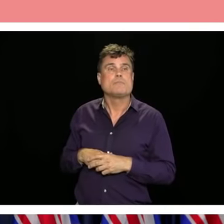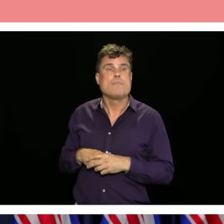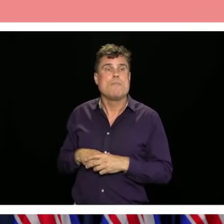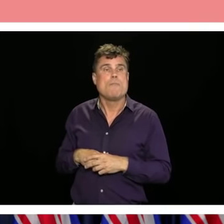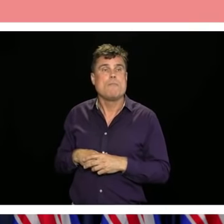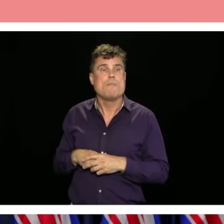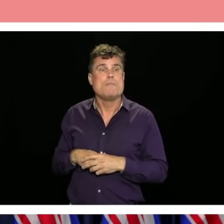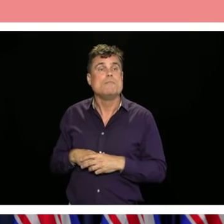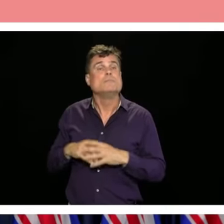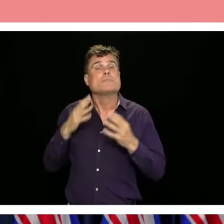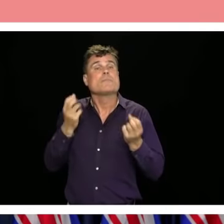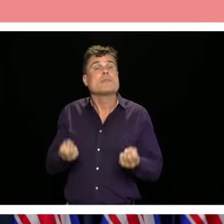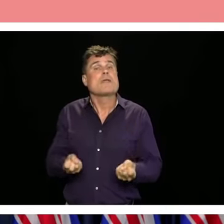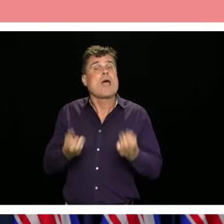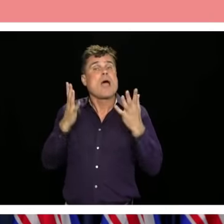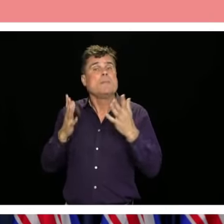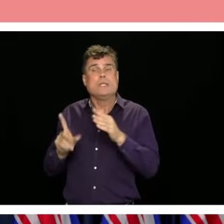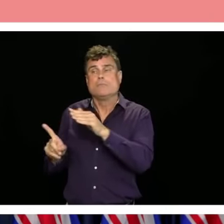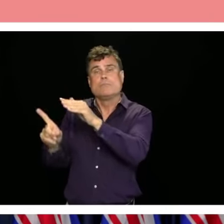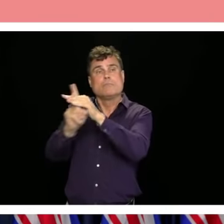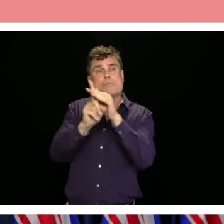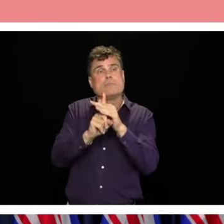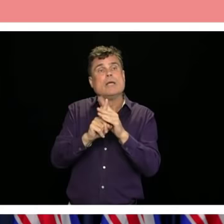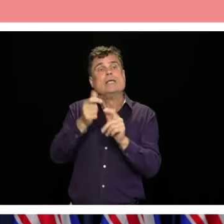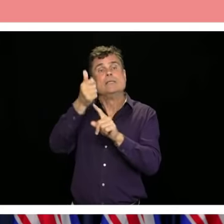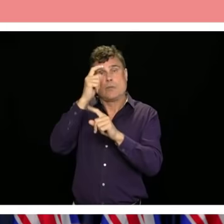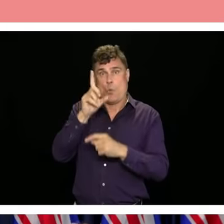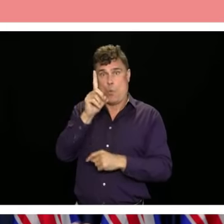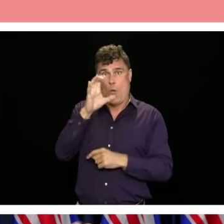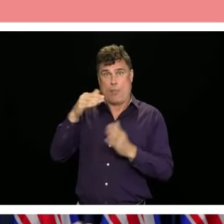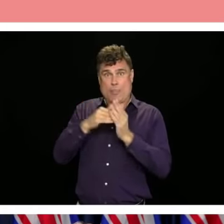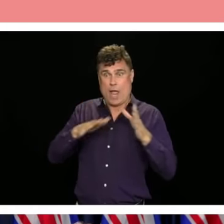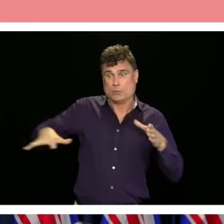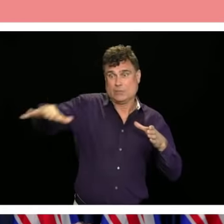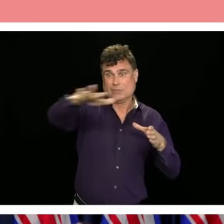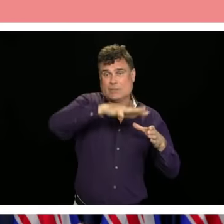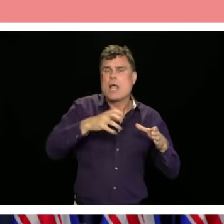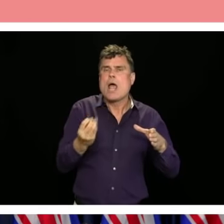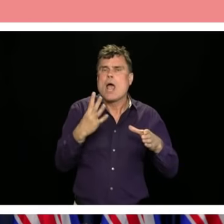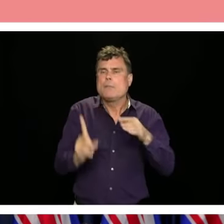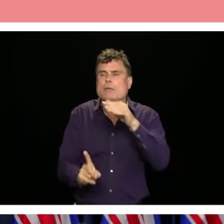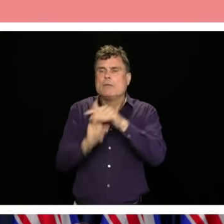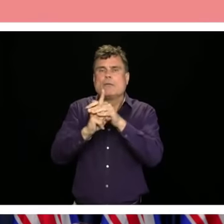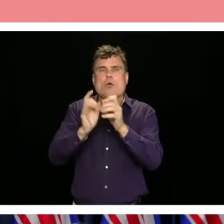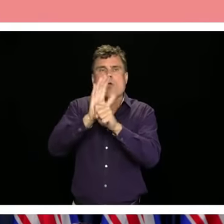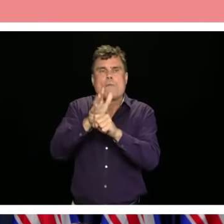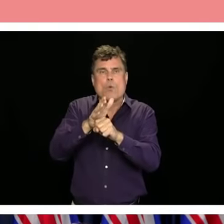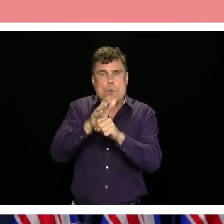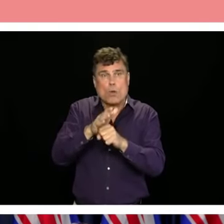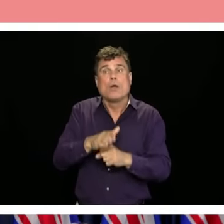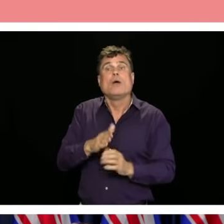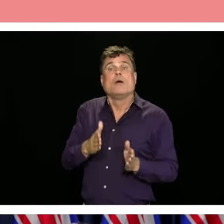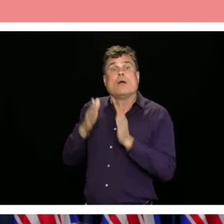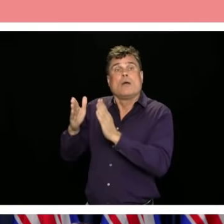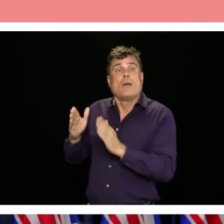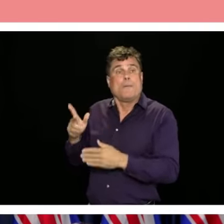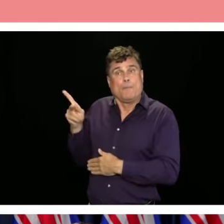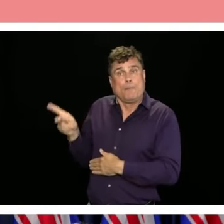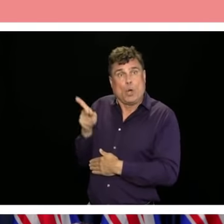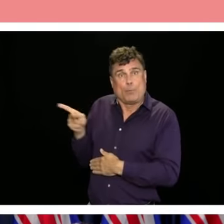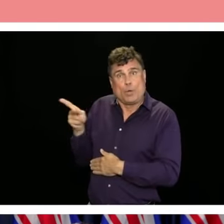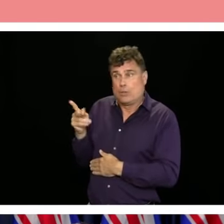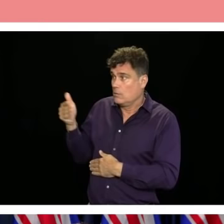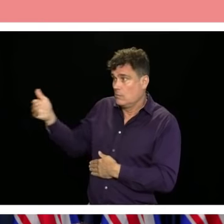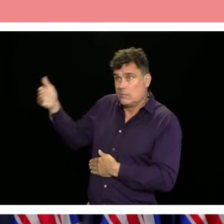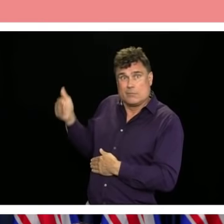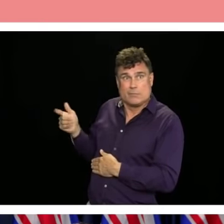100,000 population. On the right-hand side, the purple map, is the same information presented as the number of cases